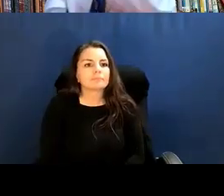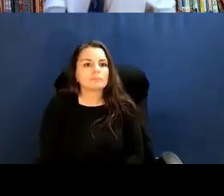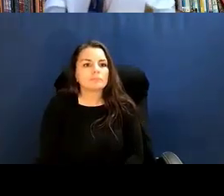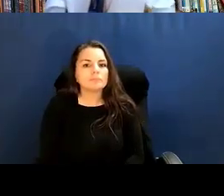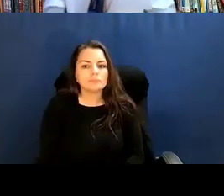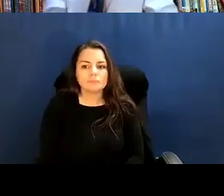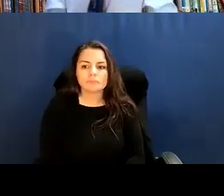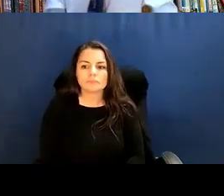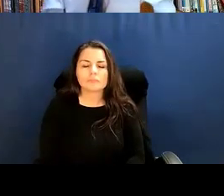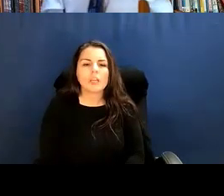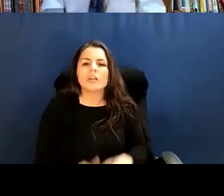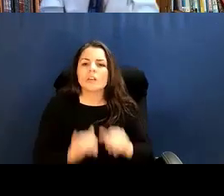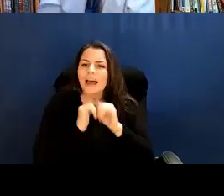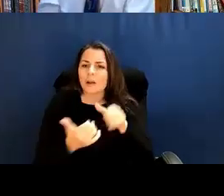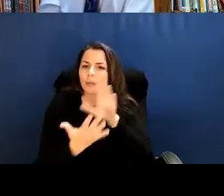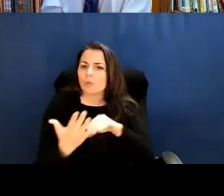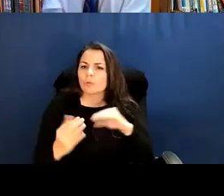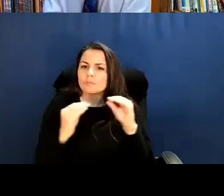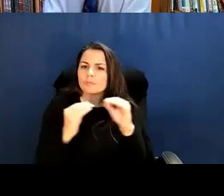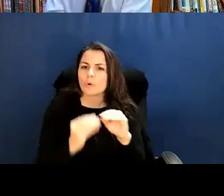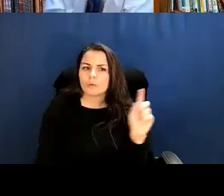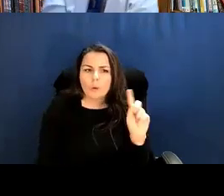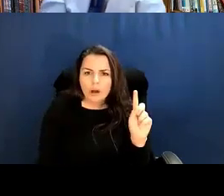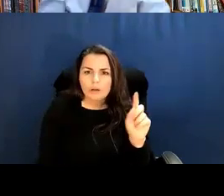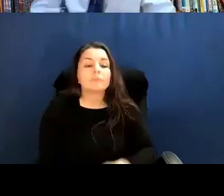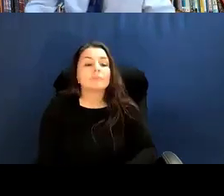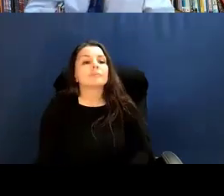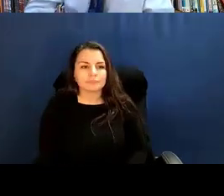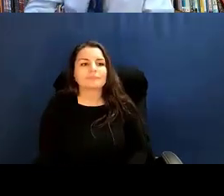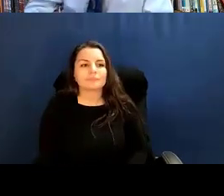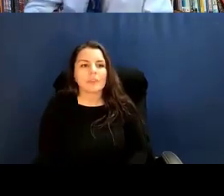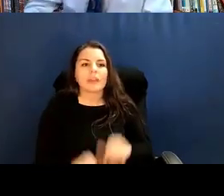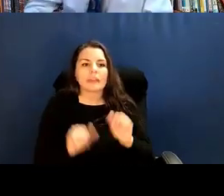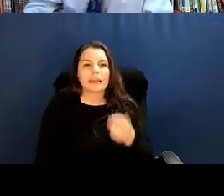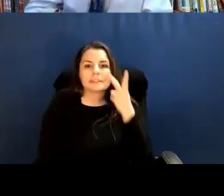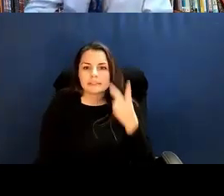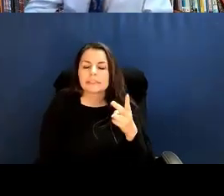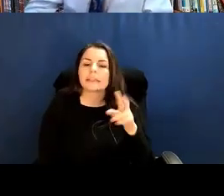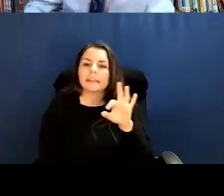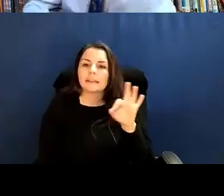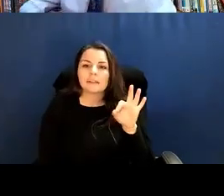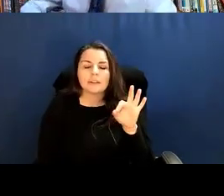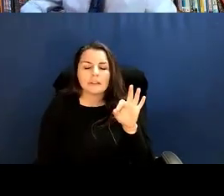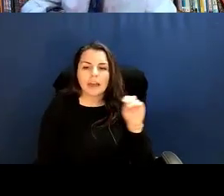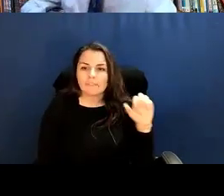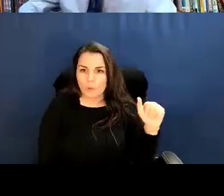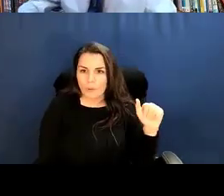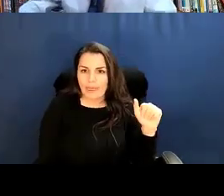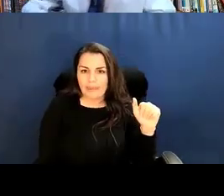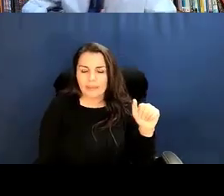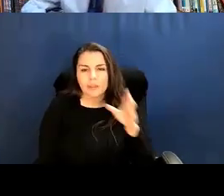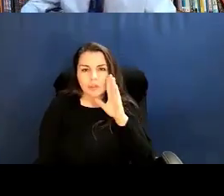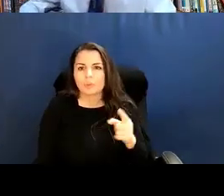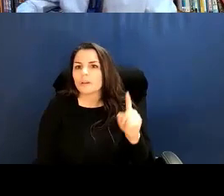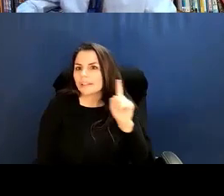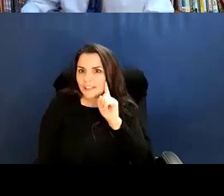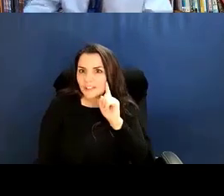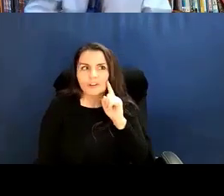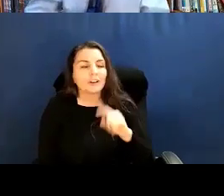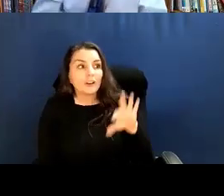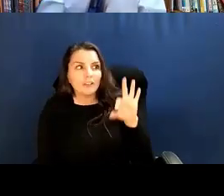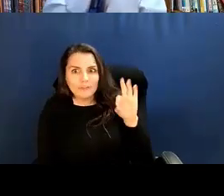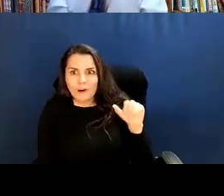So how do you find out about these programs? You need to go to the so-called funding opportunity announcement. So you'll hear us talk about FOAs this, FOAs